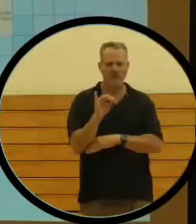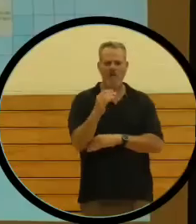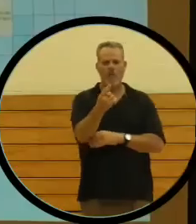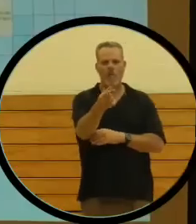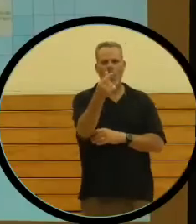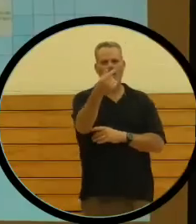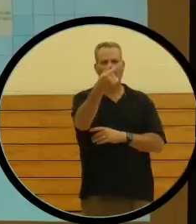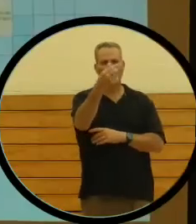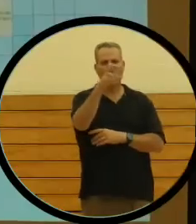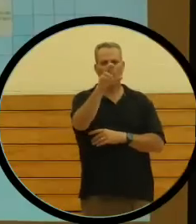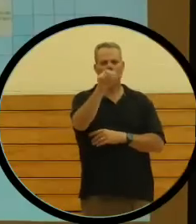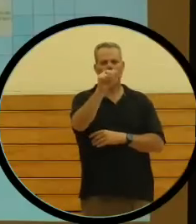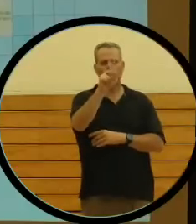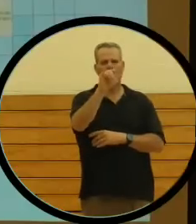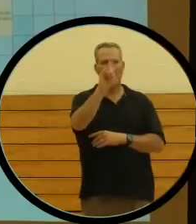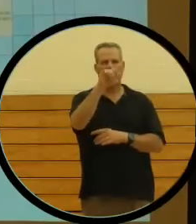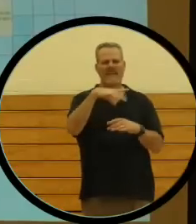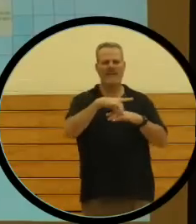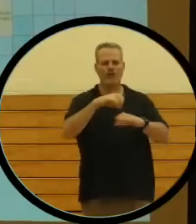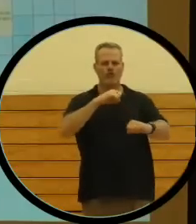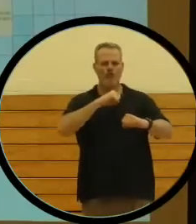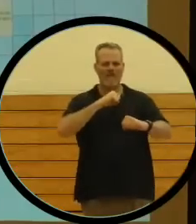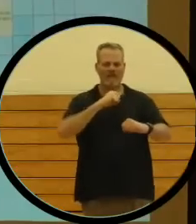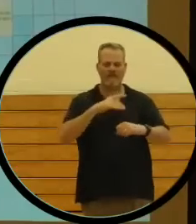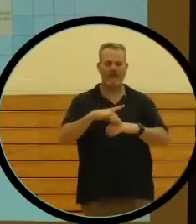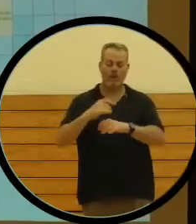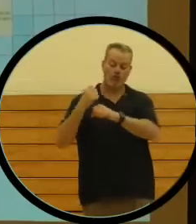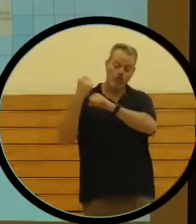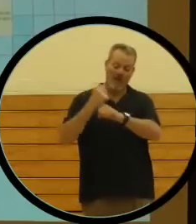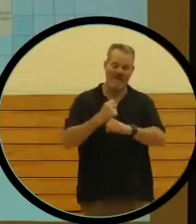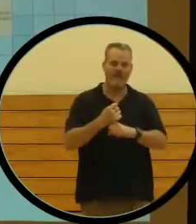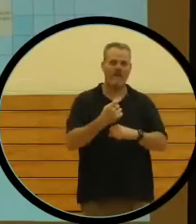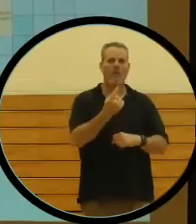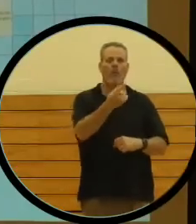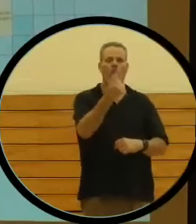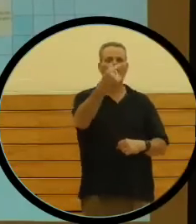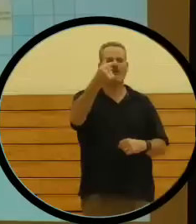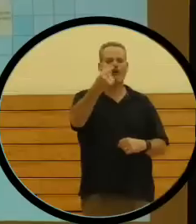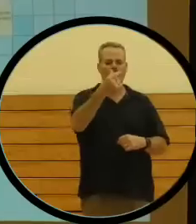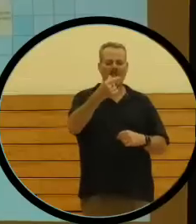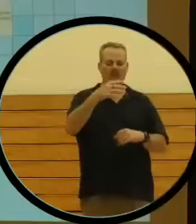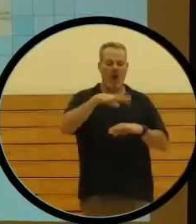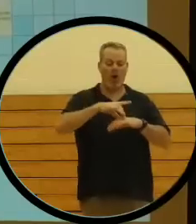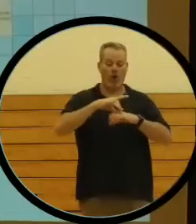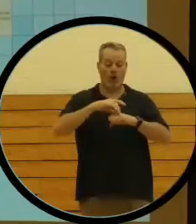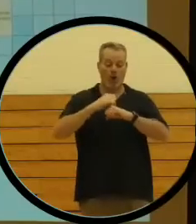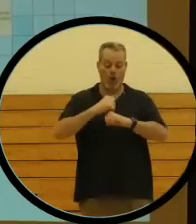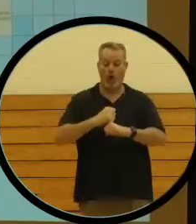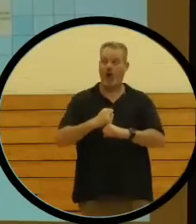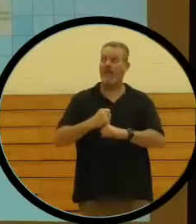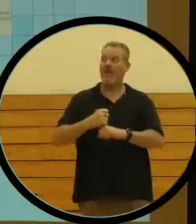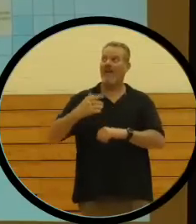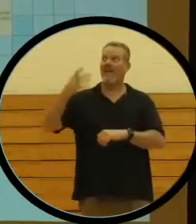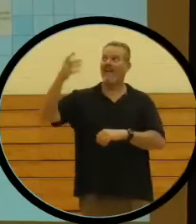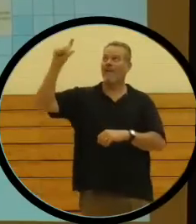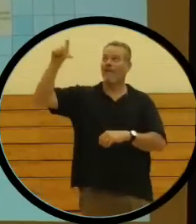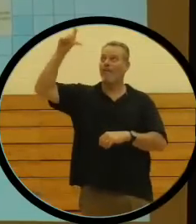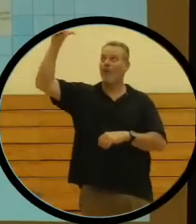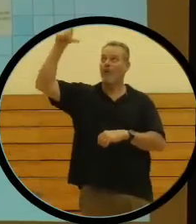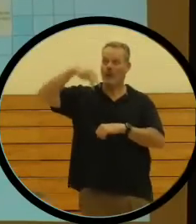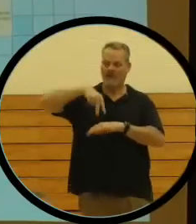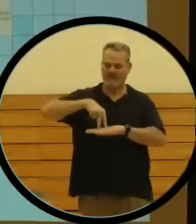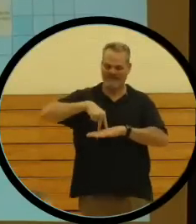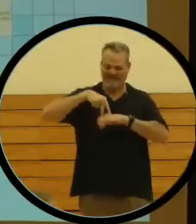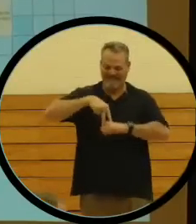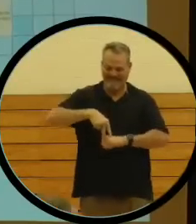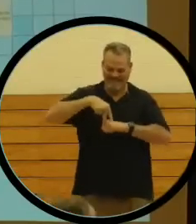one unit of gravity, right? So 1 G is what holds us to the earth. So when you're held to the earth, that's the force that